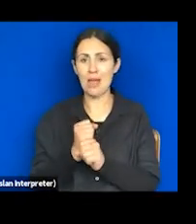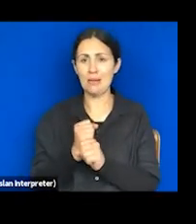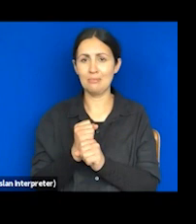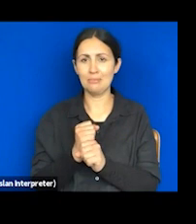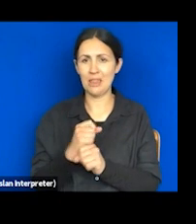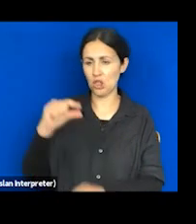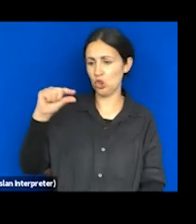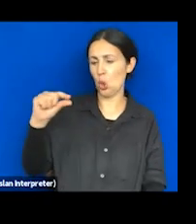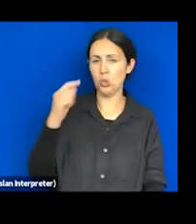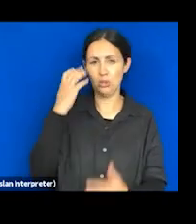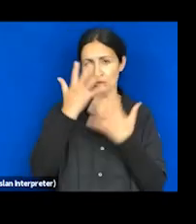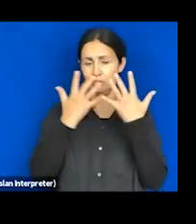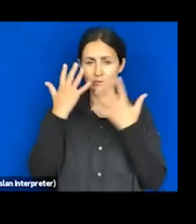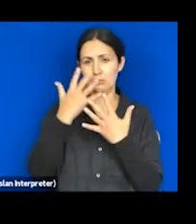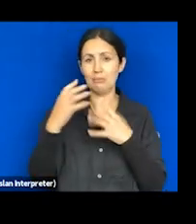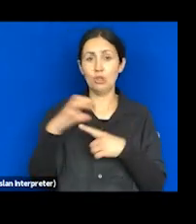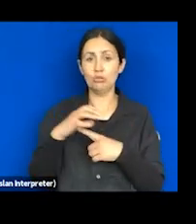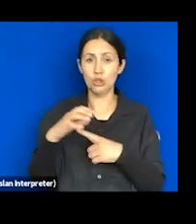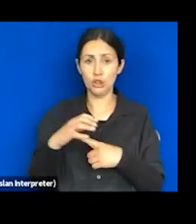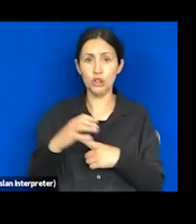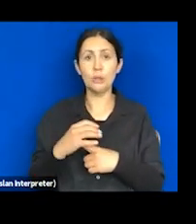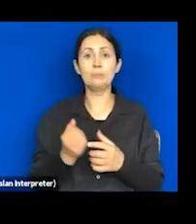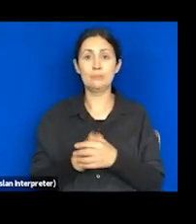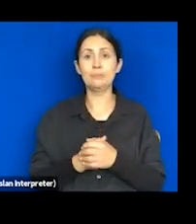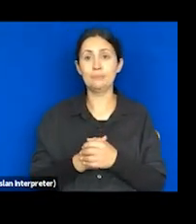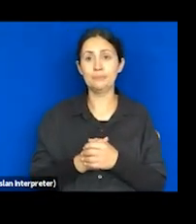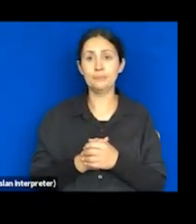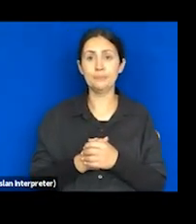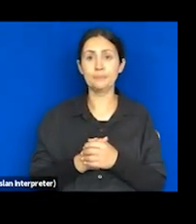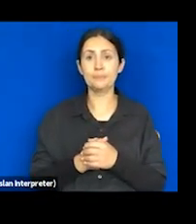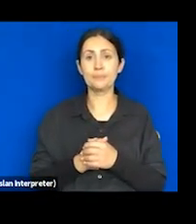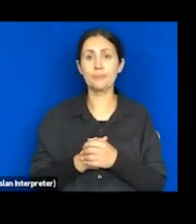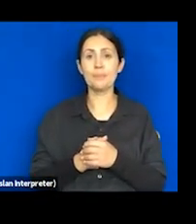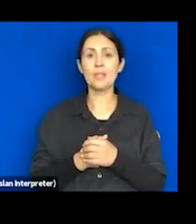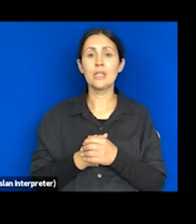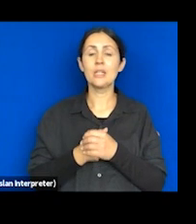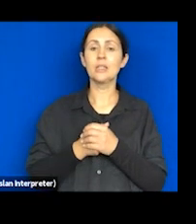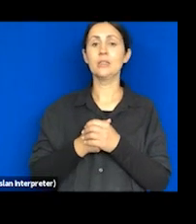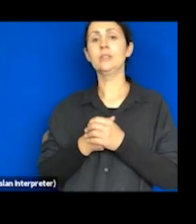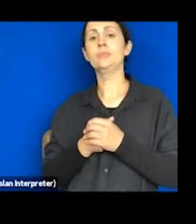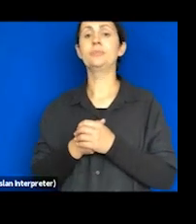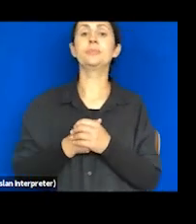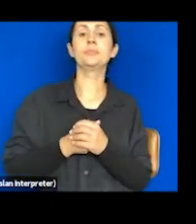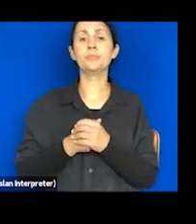degree of linearity in dose-response relationships, although it remains a little unclear.